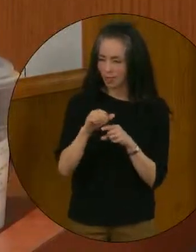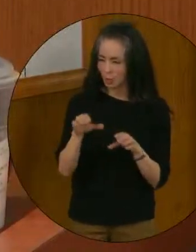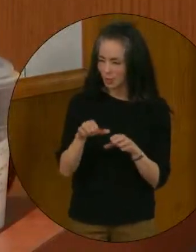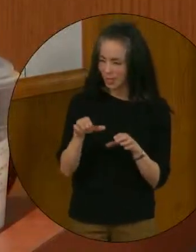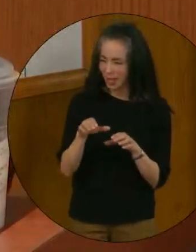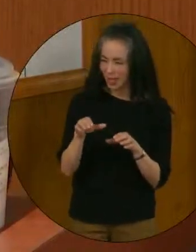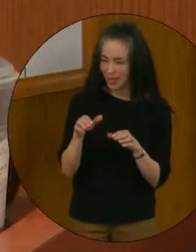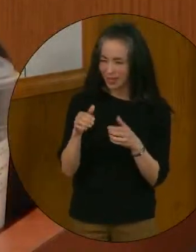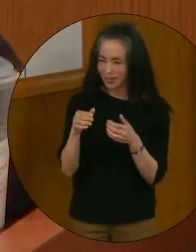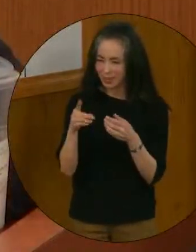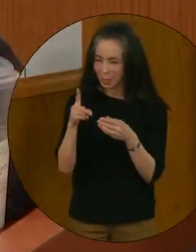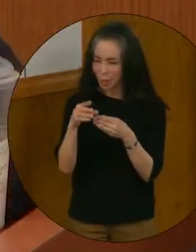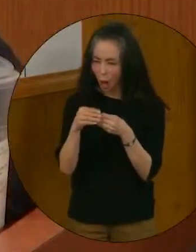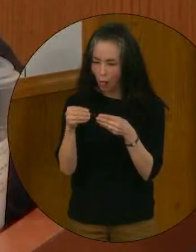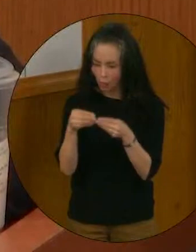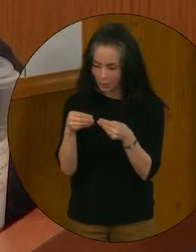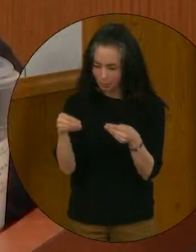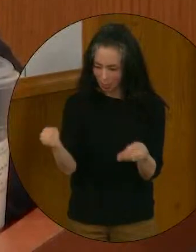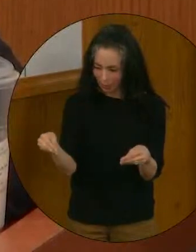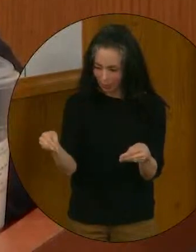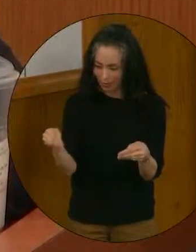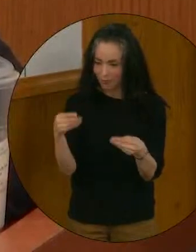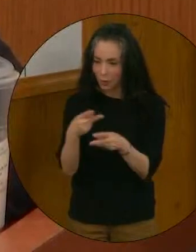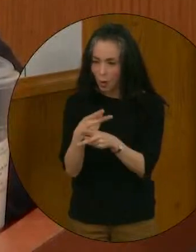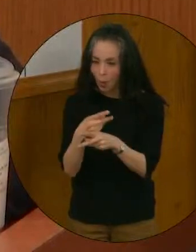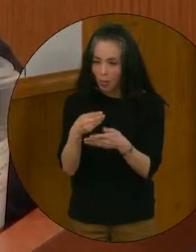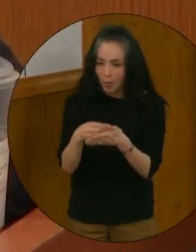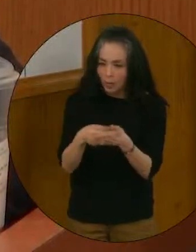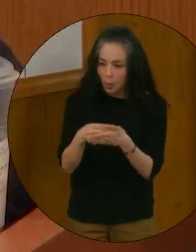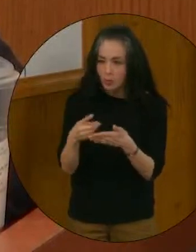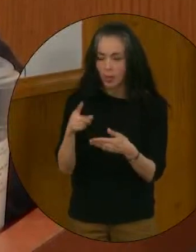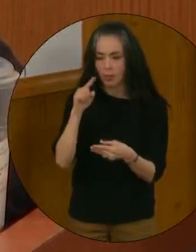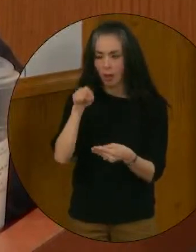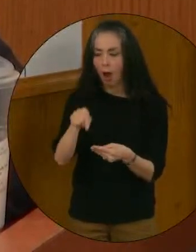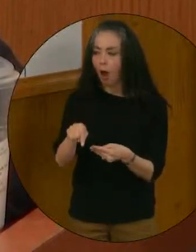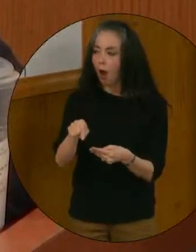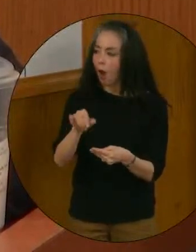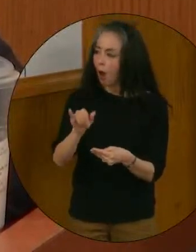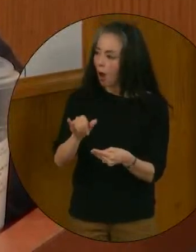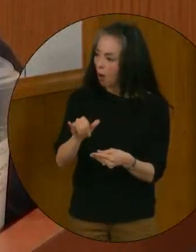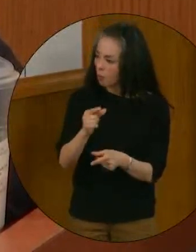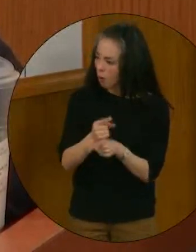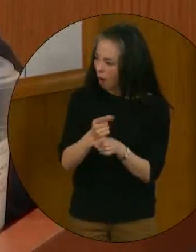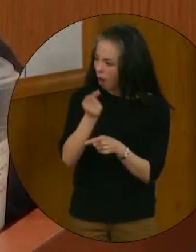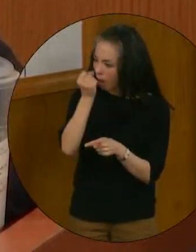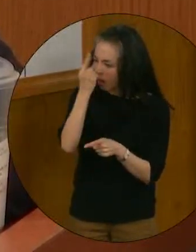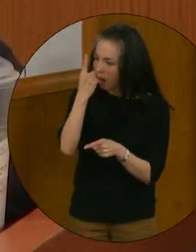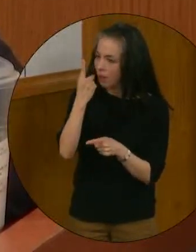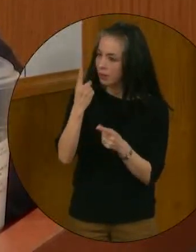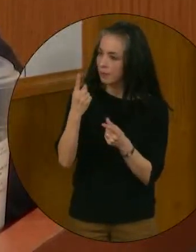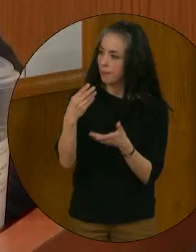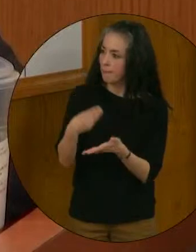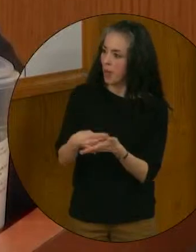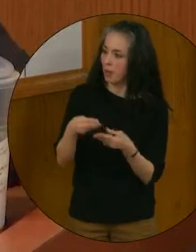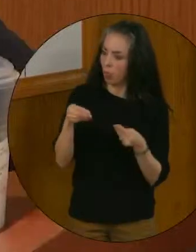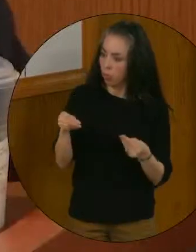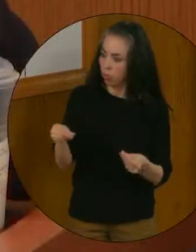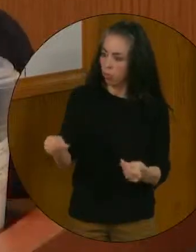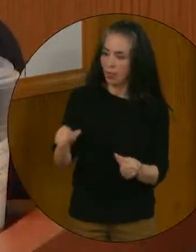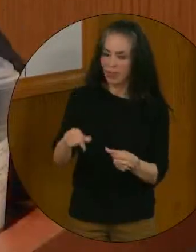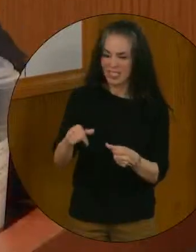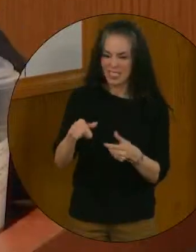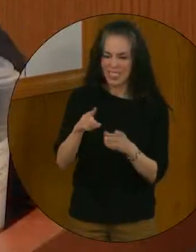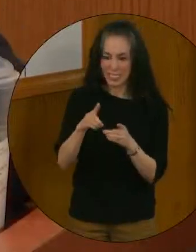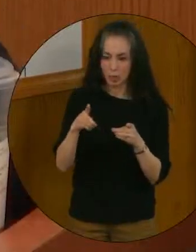split the dollar, figure out where our money goes. And I think that gave such a good insight to how much money goes into this district, and that it's not